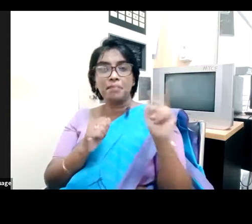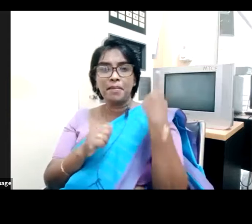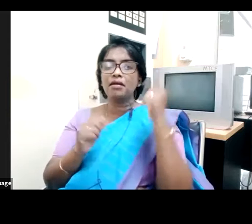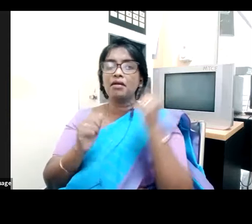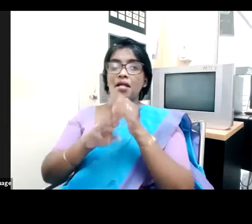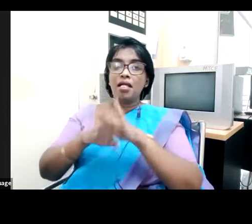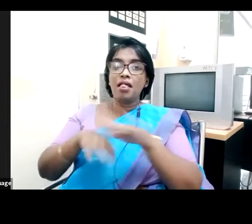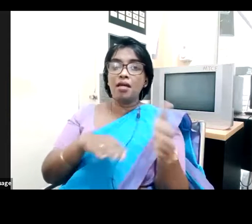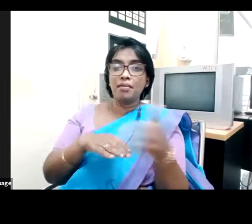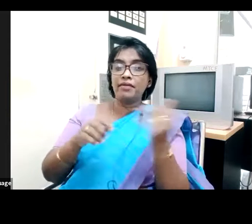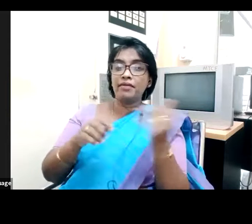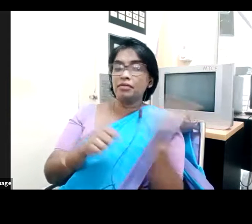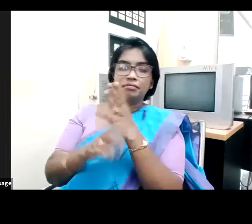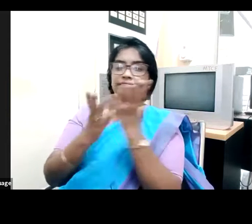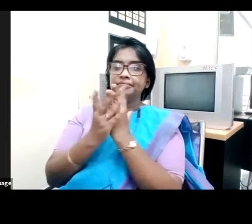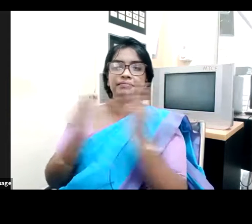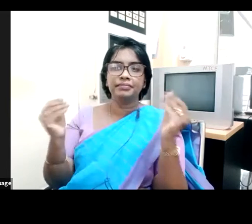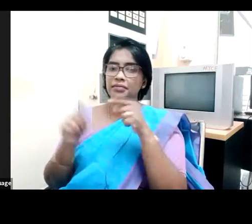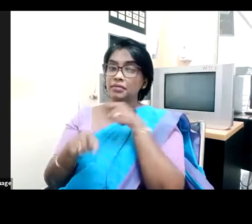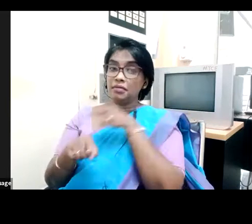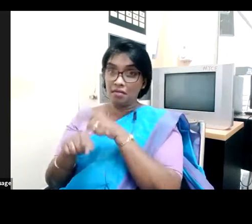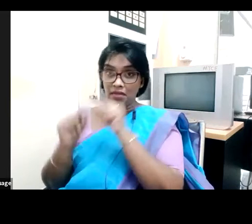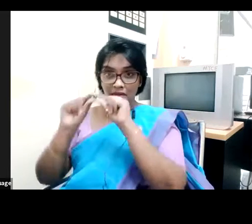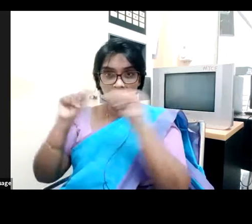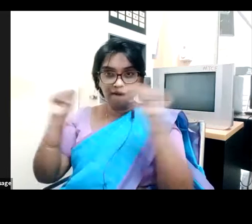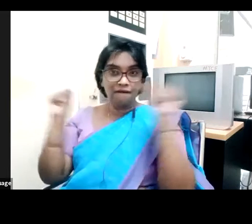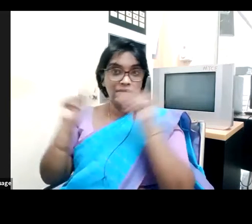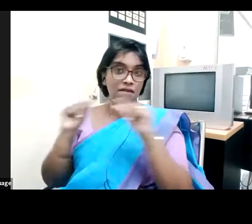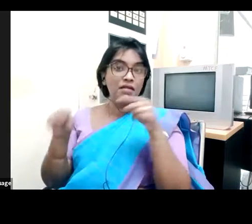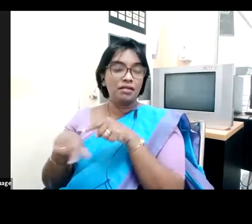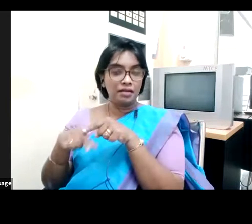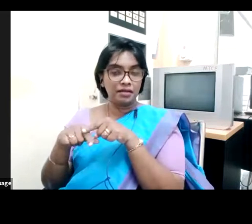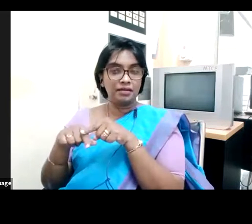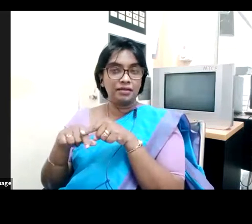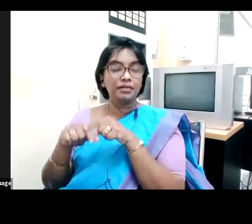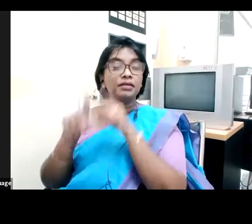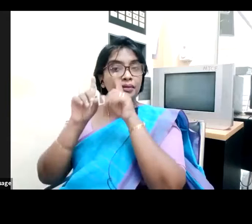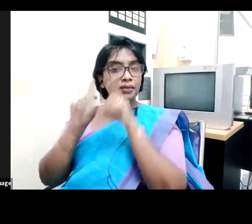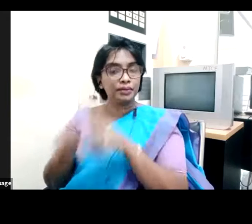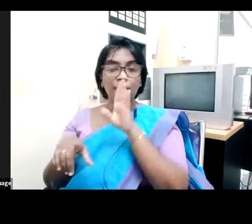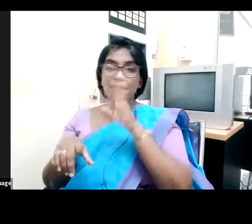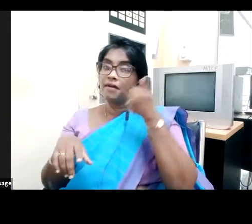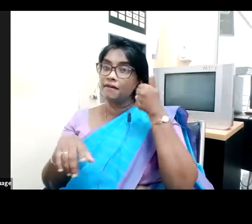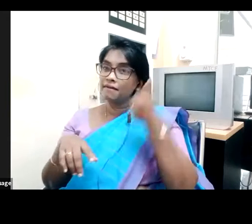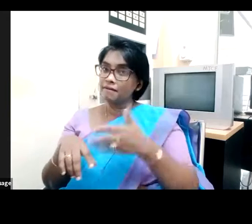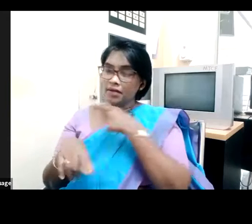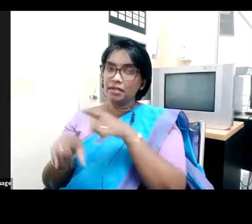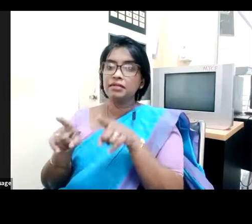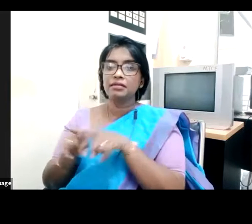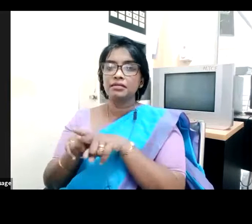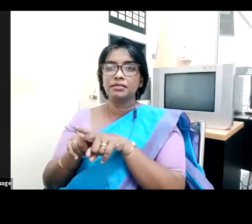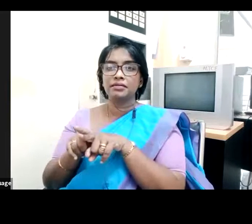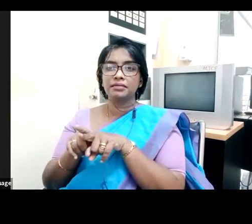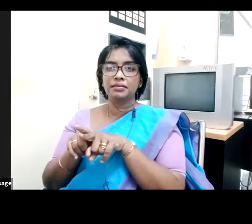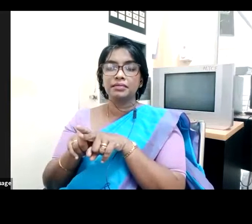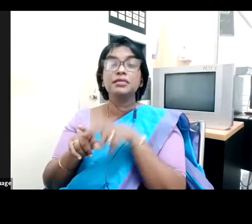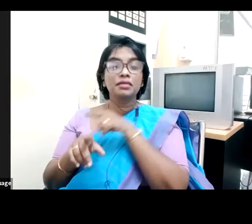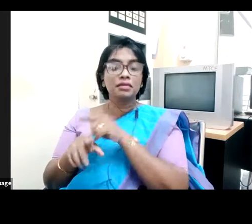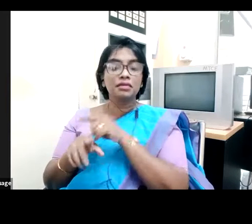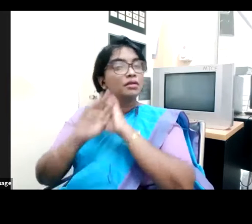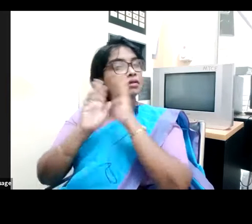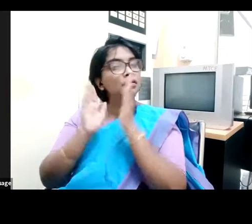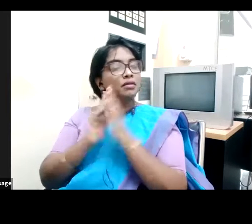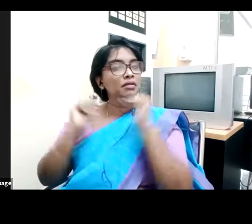forward through the Alliance 8.7, which is promoting the Sustainable Development Goal 8 and